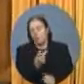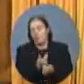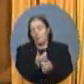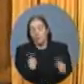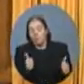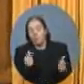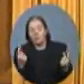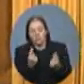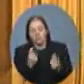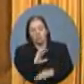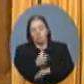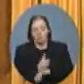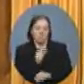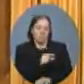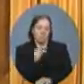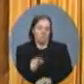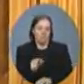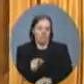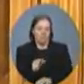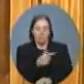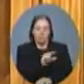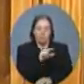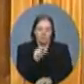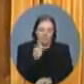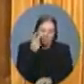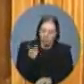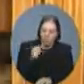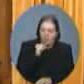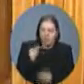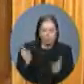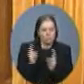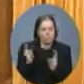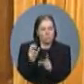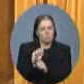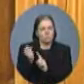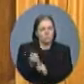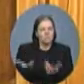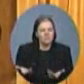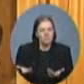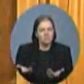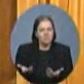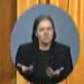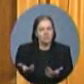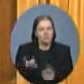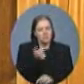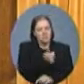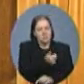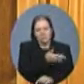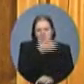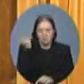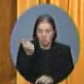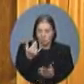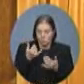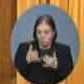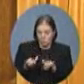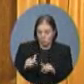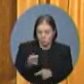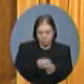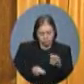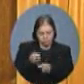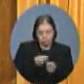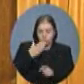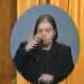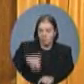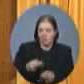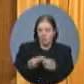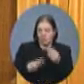to realize, Mr. Speaker, just how urgent this situation is, that further mismanagement could mean thousands of additional job losses and more pain to communities